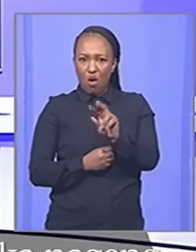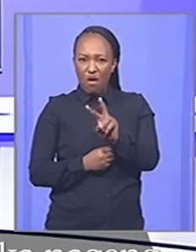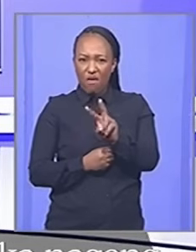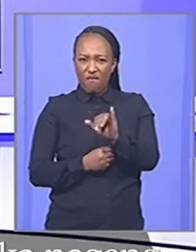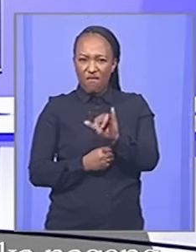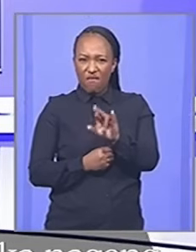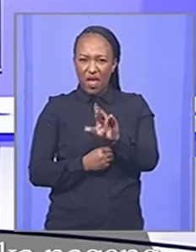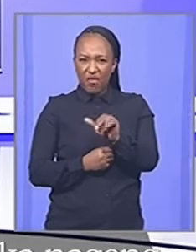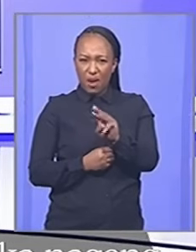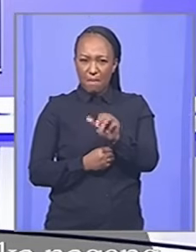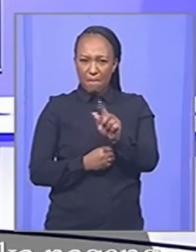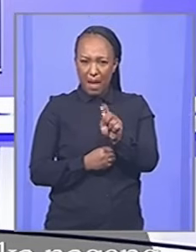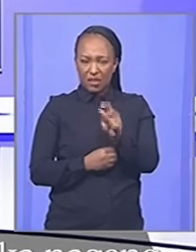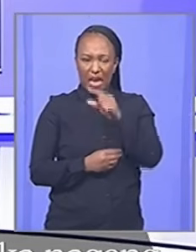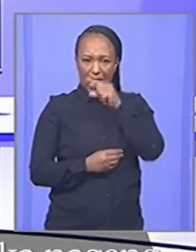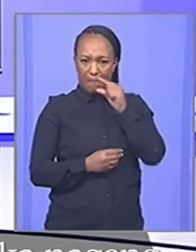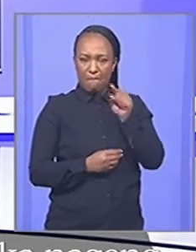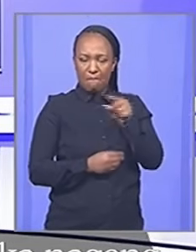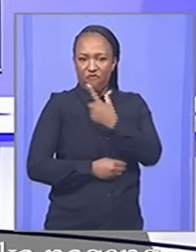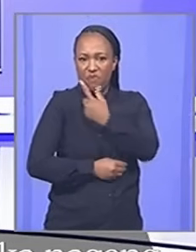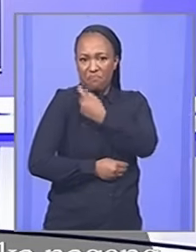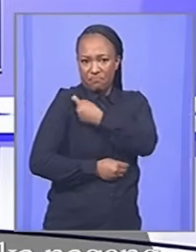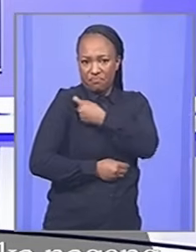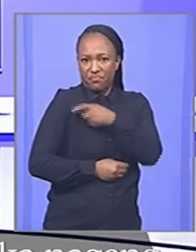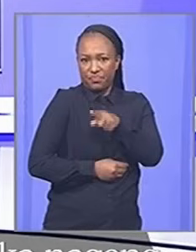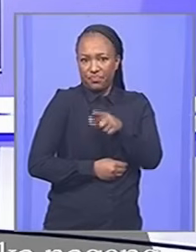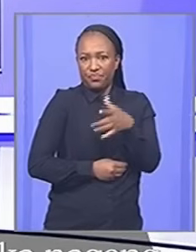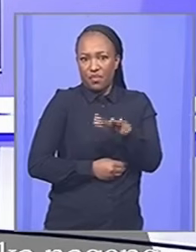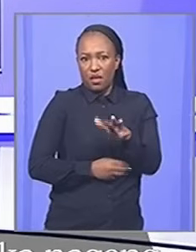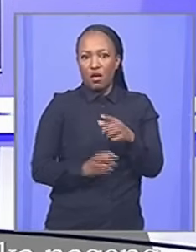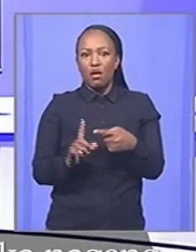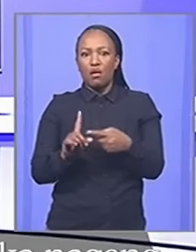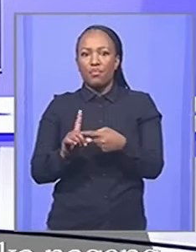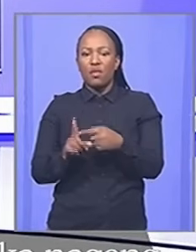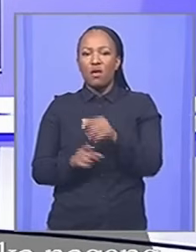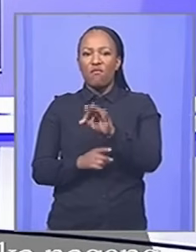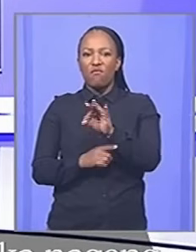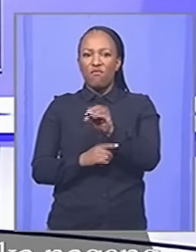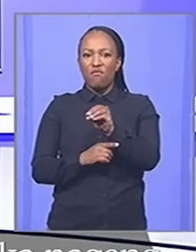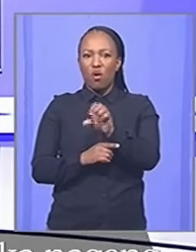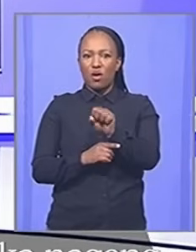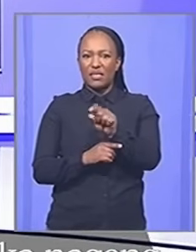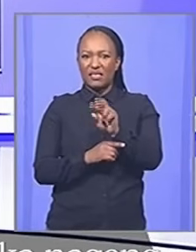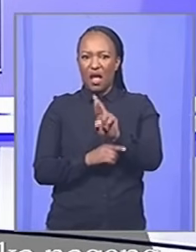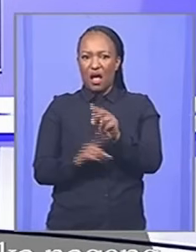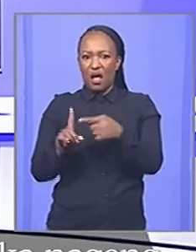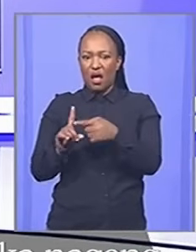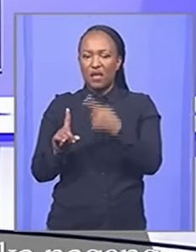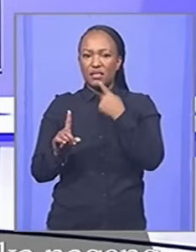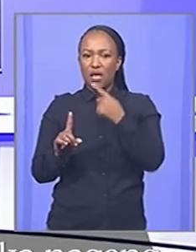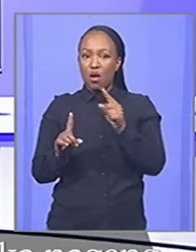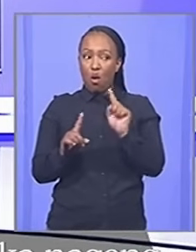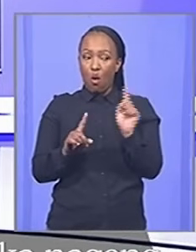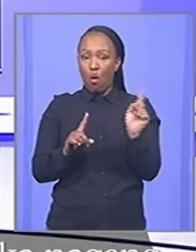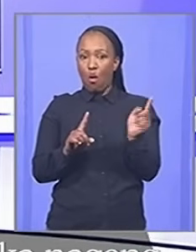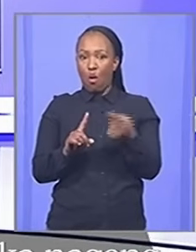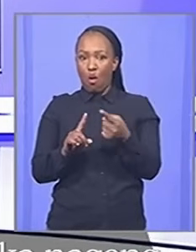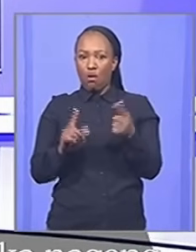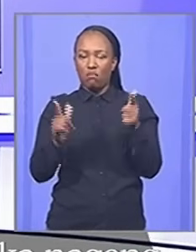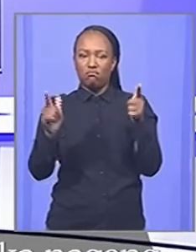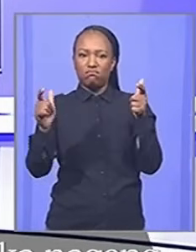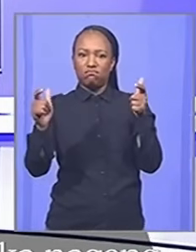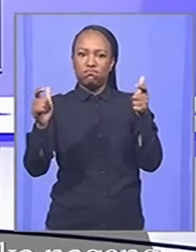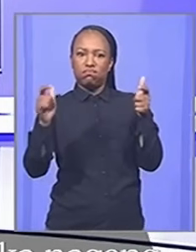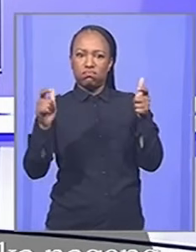itemogelago dika tšeo di gakalelago go ya pele. Moleledi wa kgoro Foster Mohale o re diphetetšo ka moka di tla lekolwa goba kere di tla laolwa